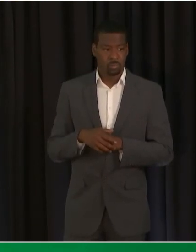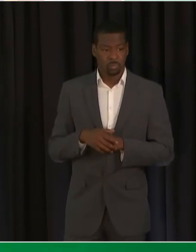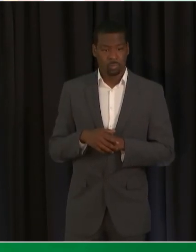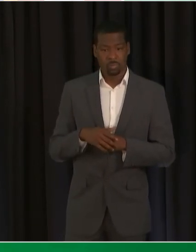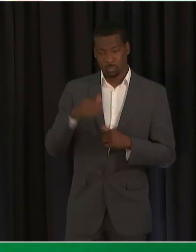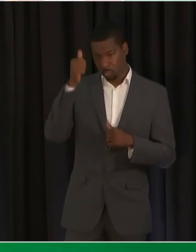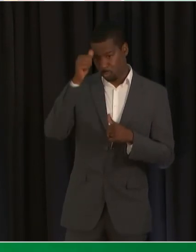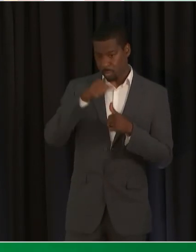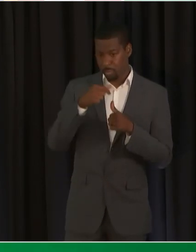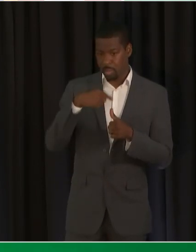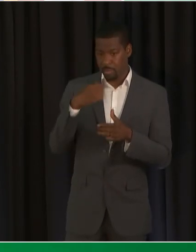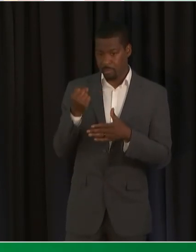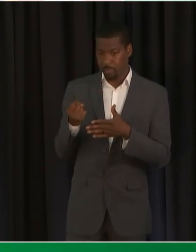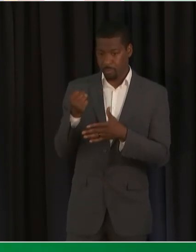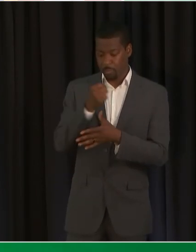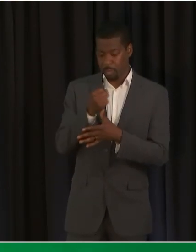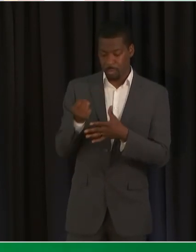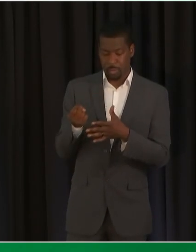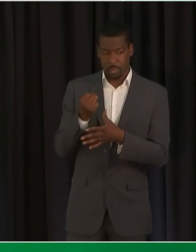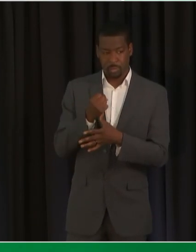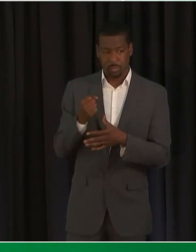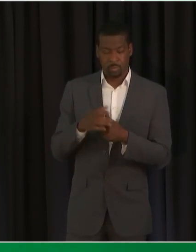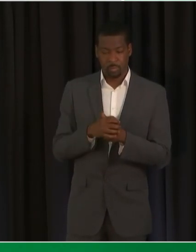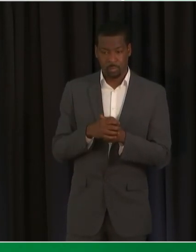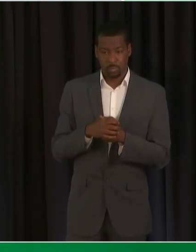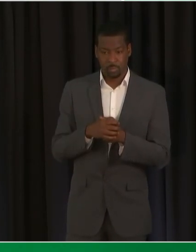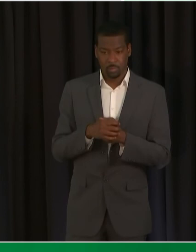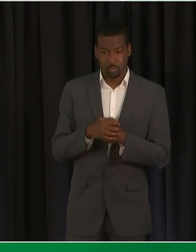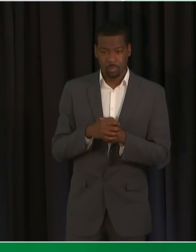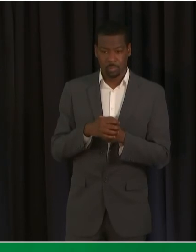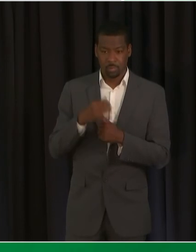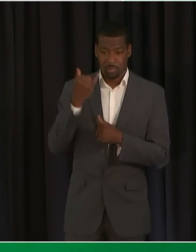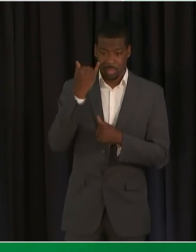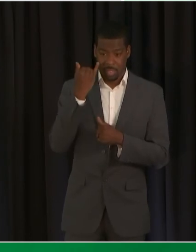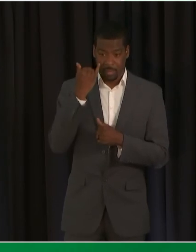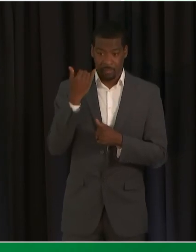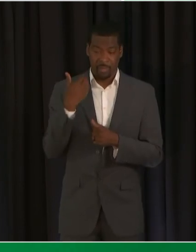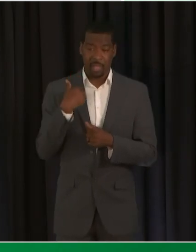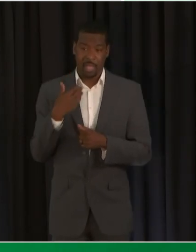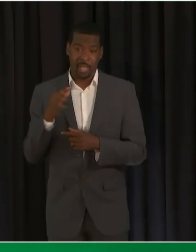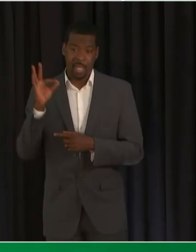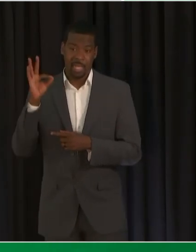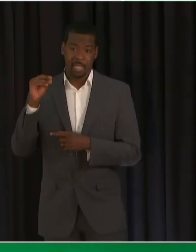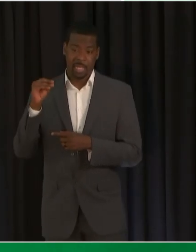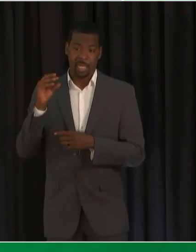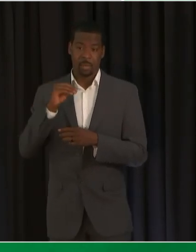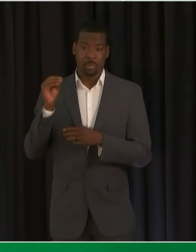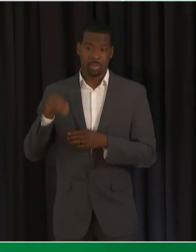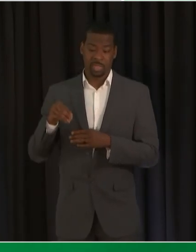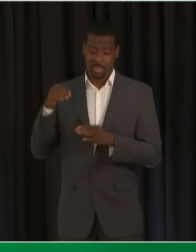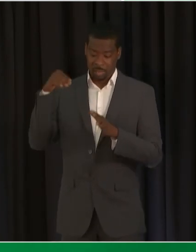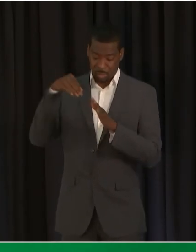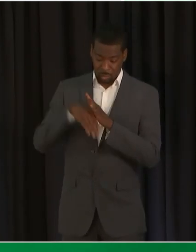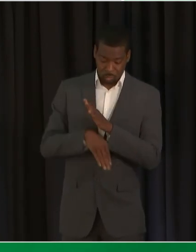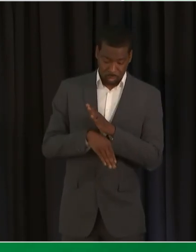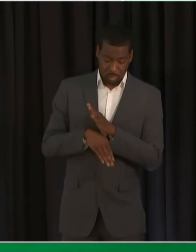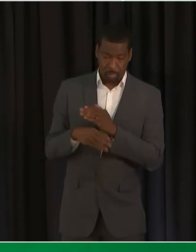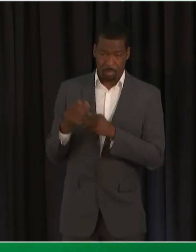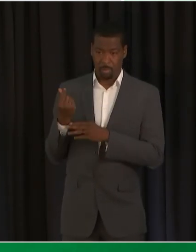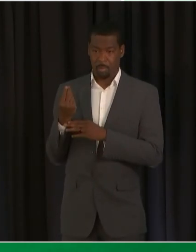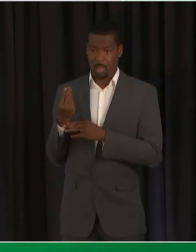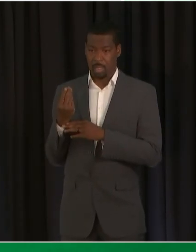remember there's a priority, okay? So if you had a 90% drop in